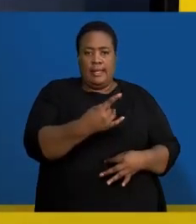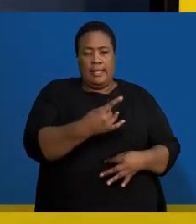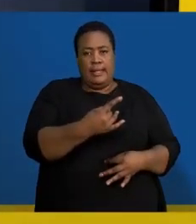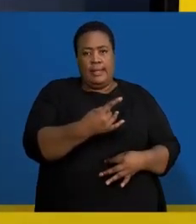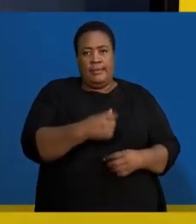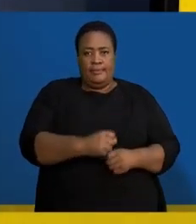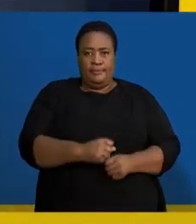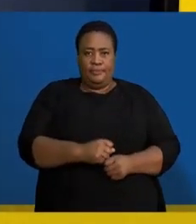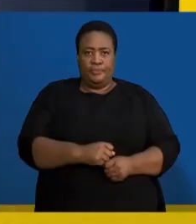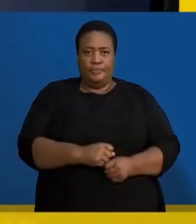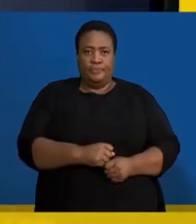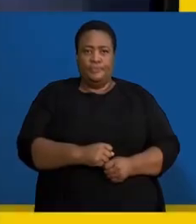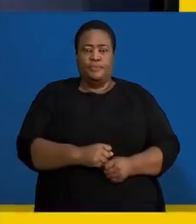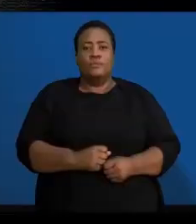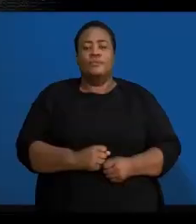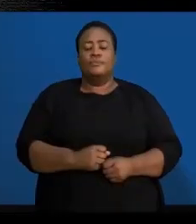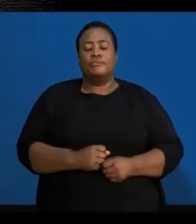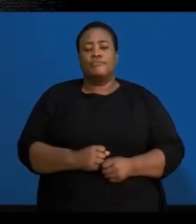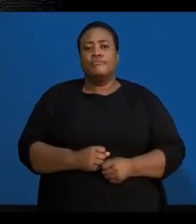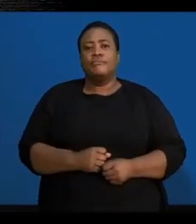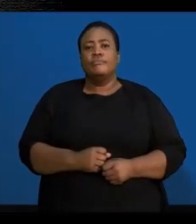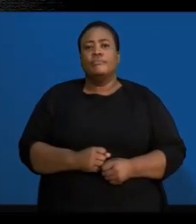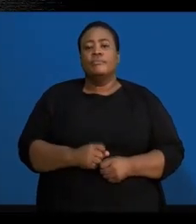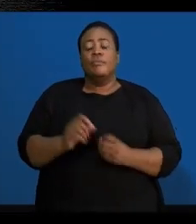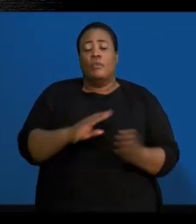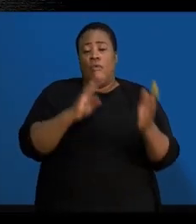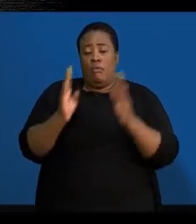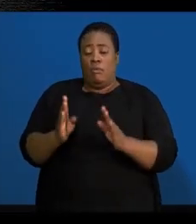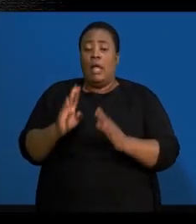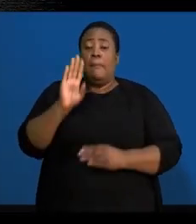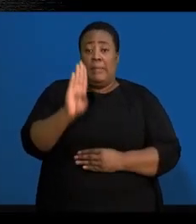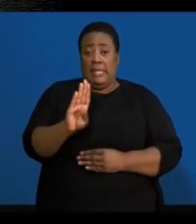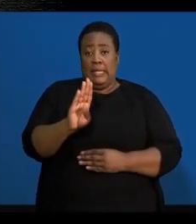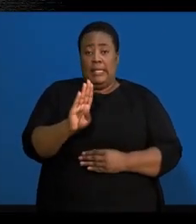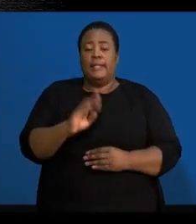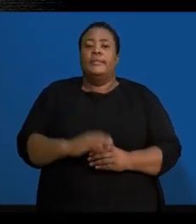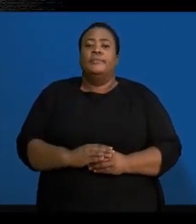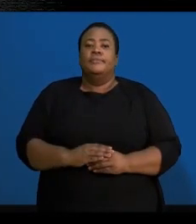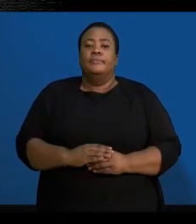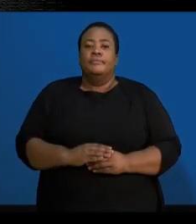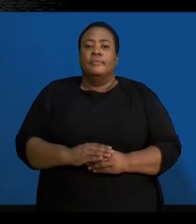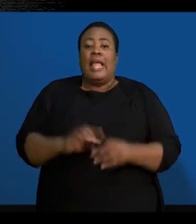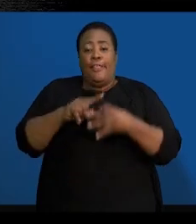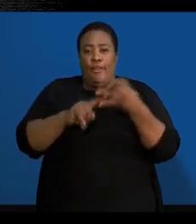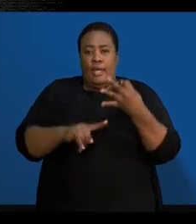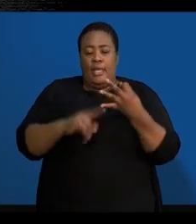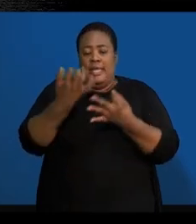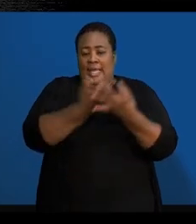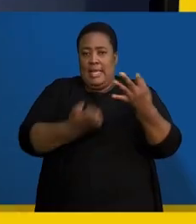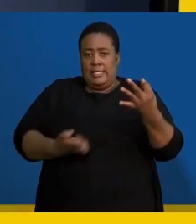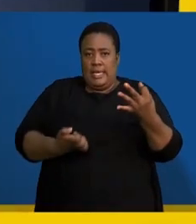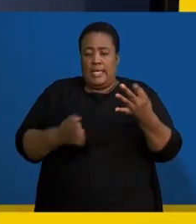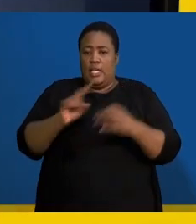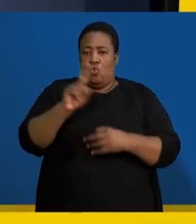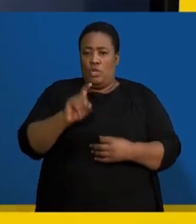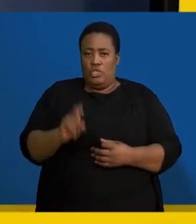that is your Section A. Now let's move on. Section B consists of 3 essay questions. So,